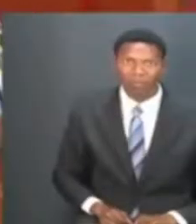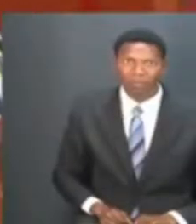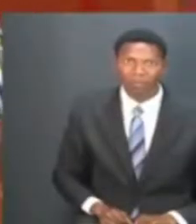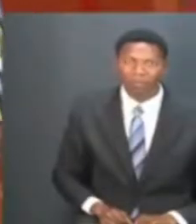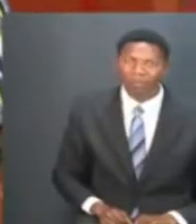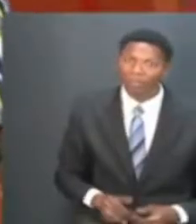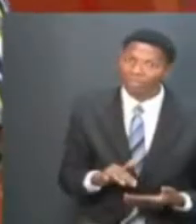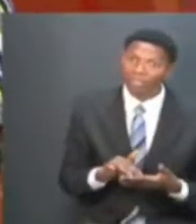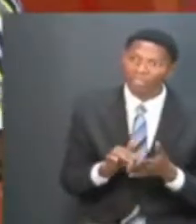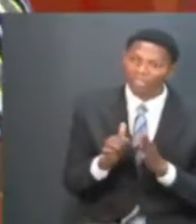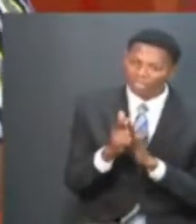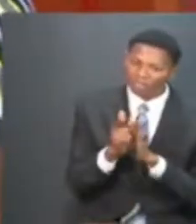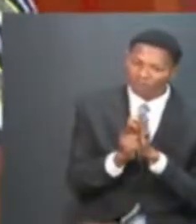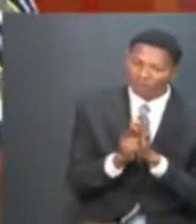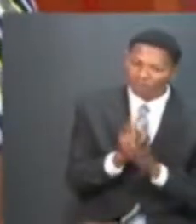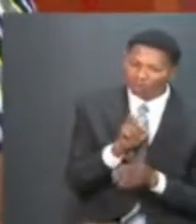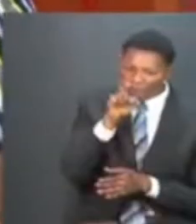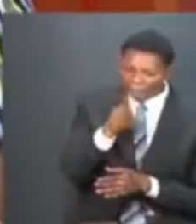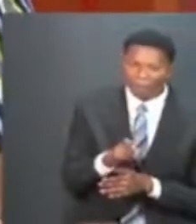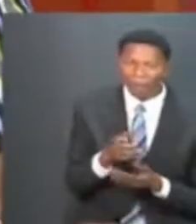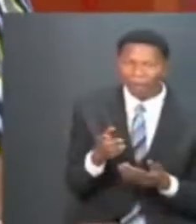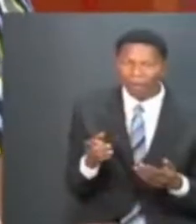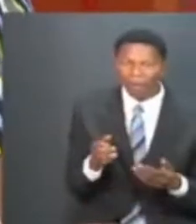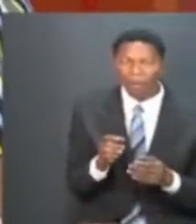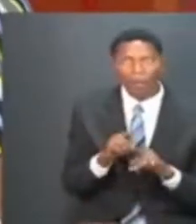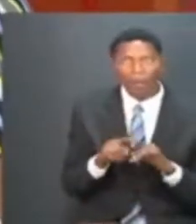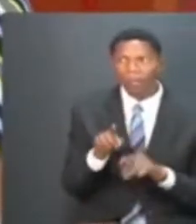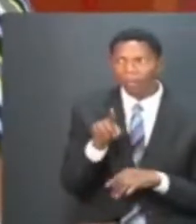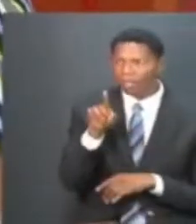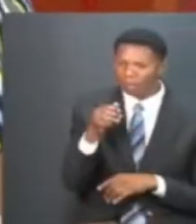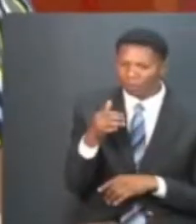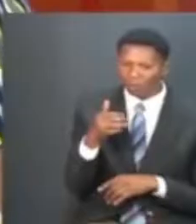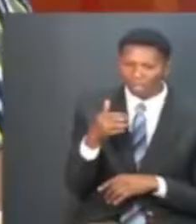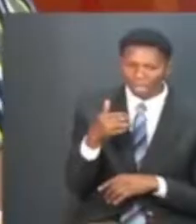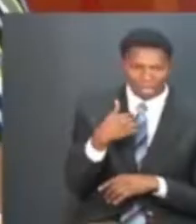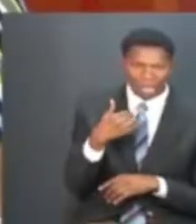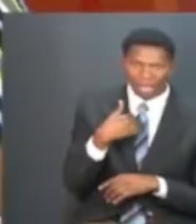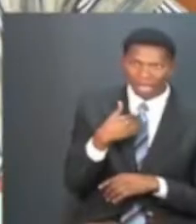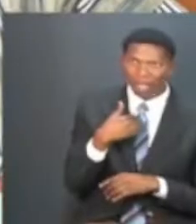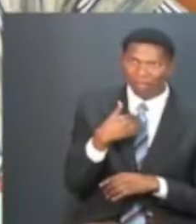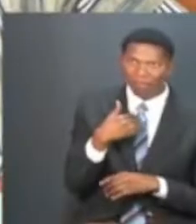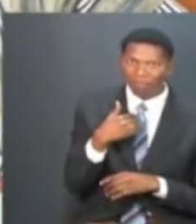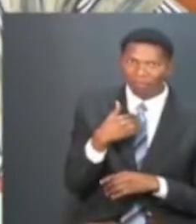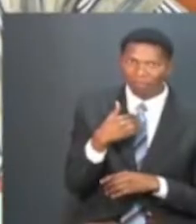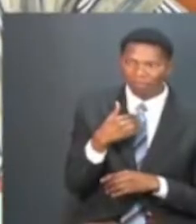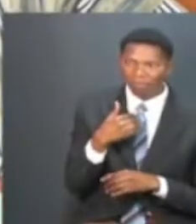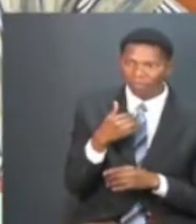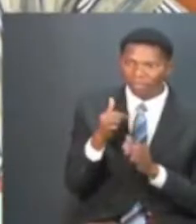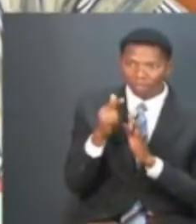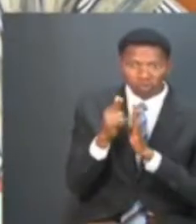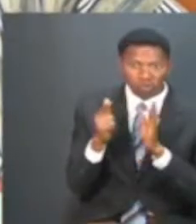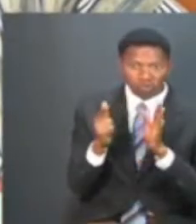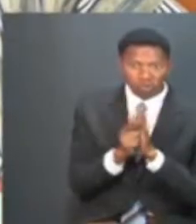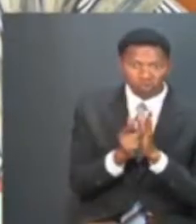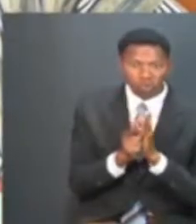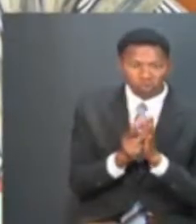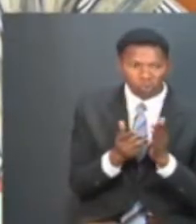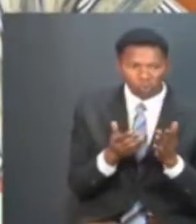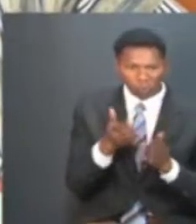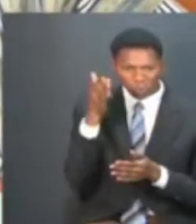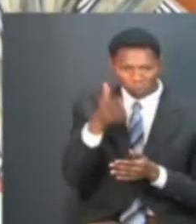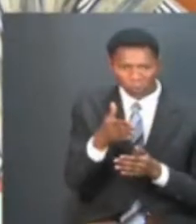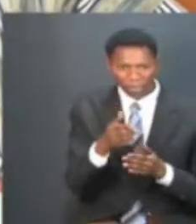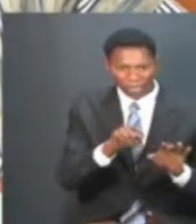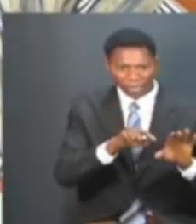key. But do we have enforcement systems at the riverbanks where they start from? Sometimes